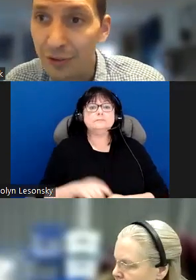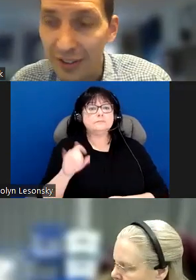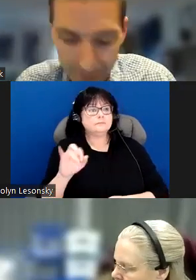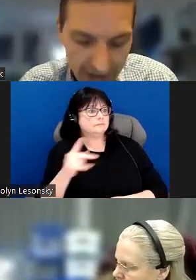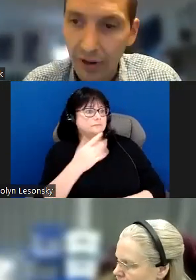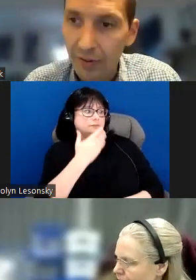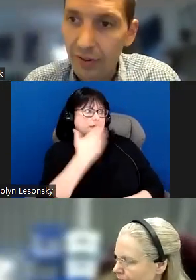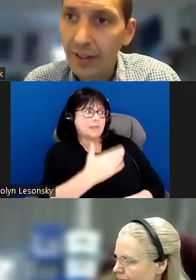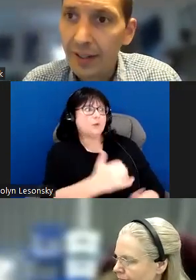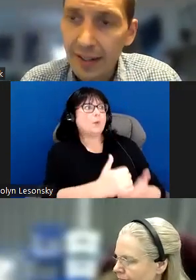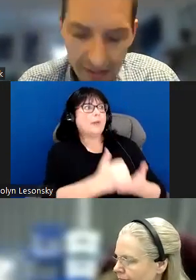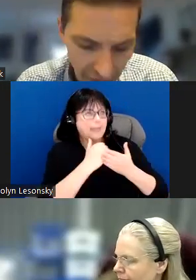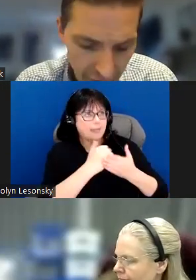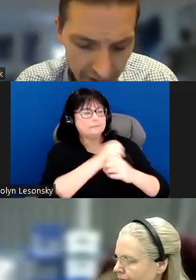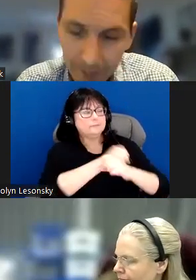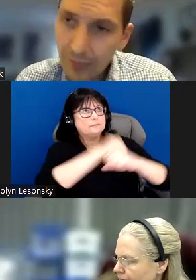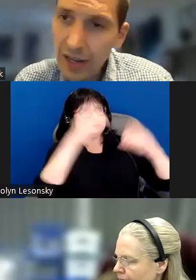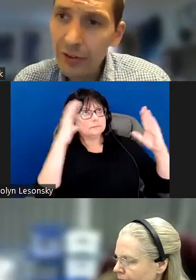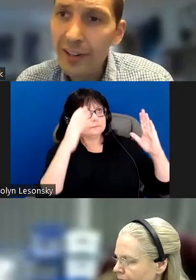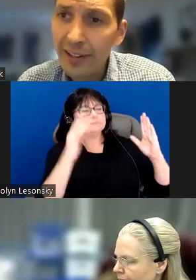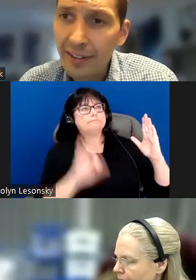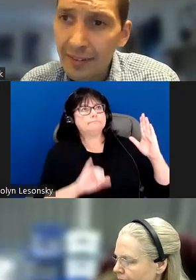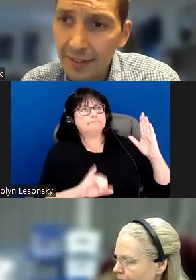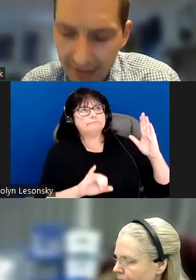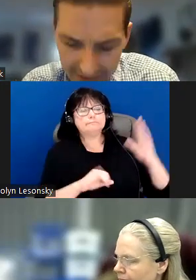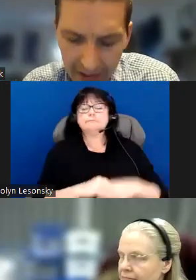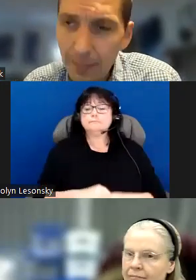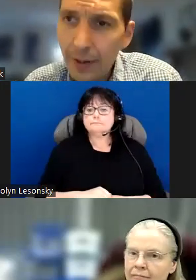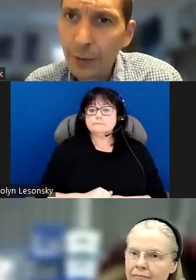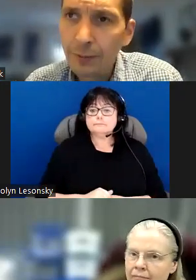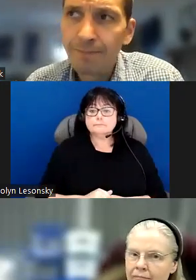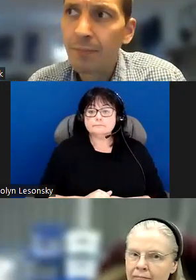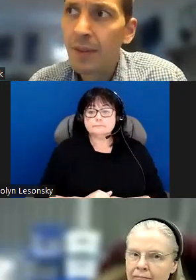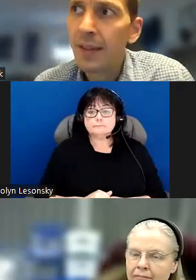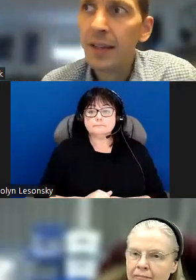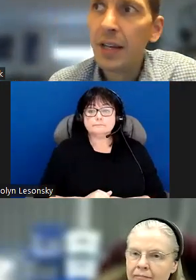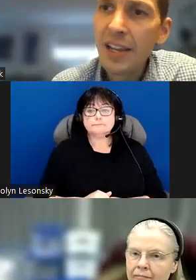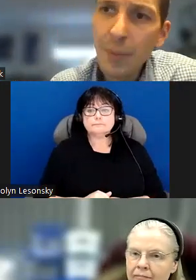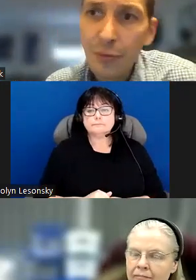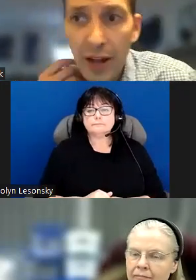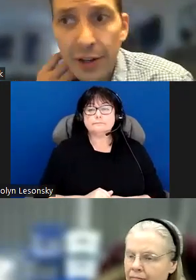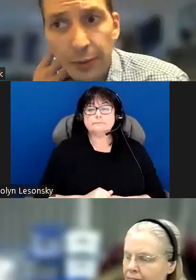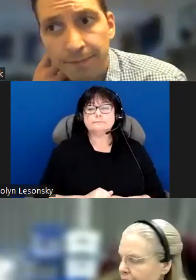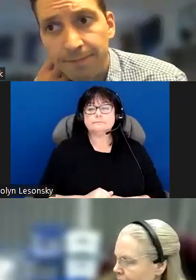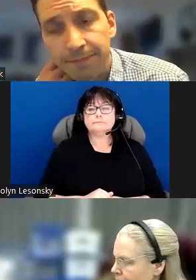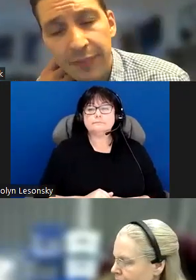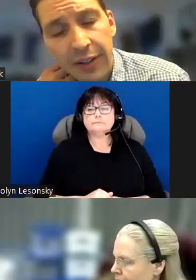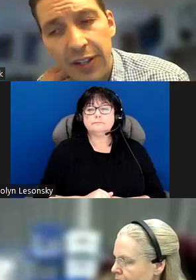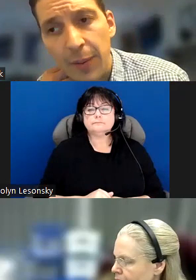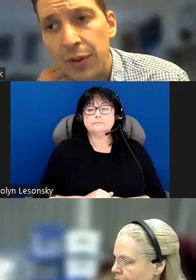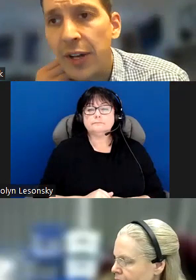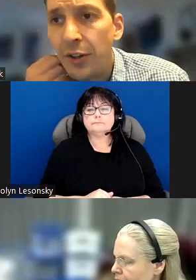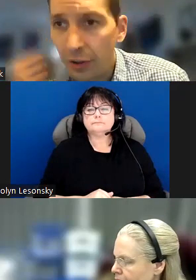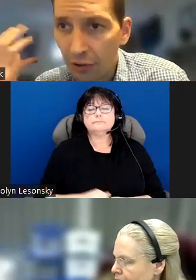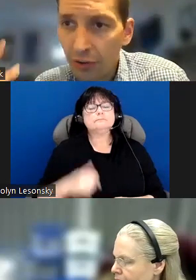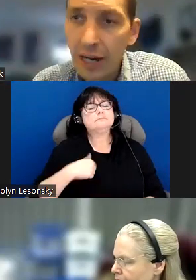I appreciate that background. So I look at it like this. I think about venue. And I